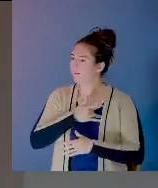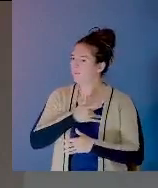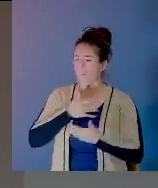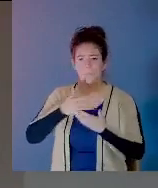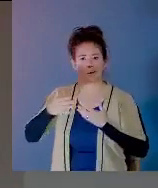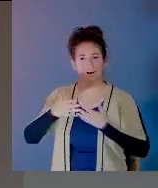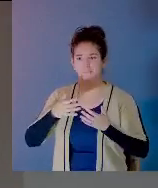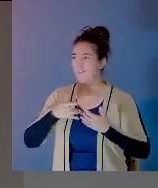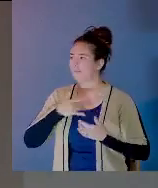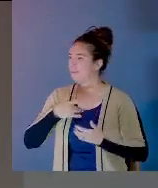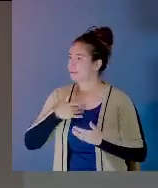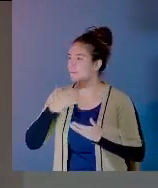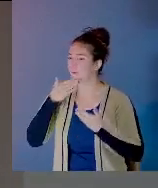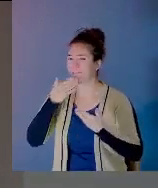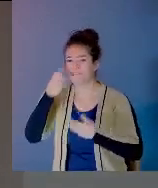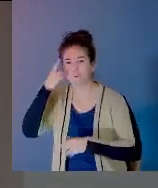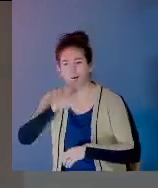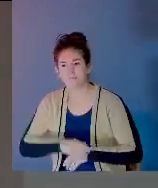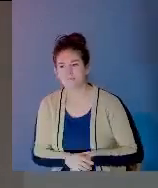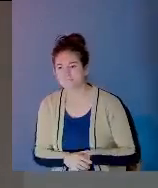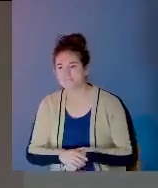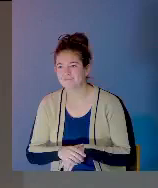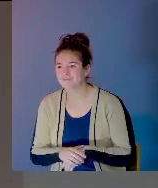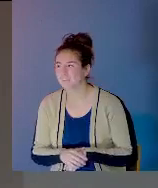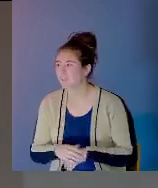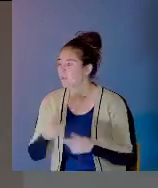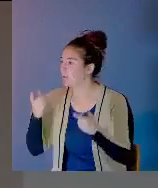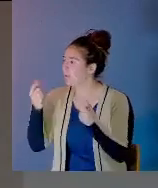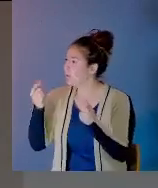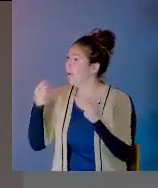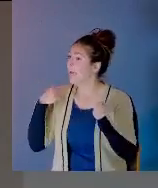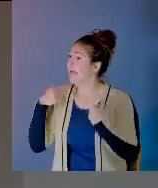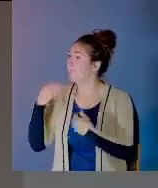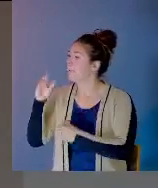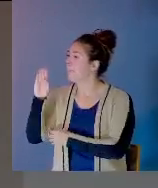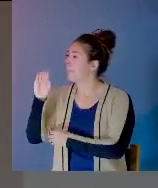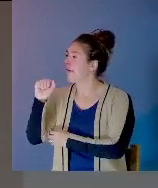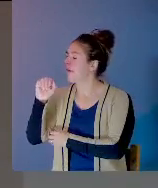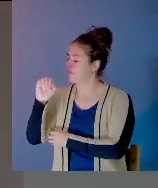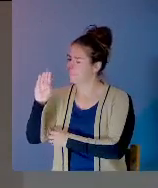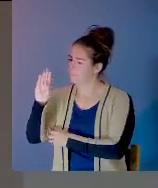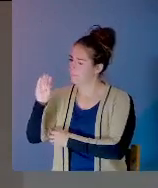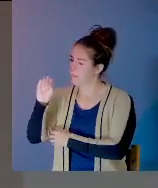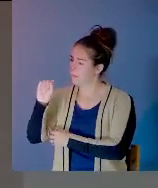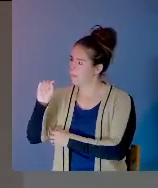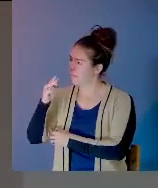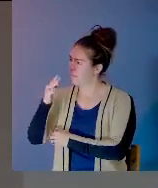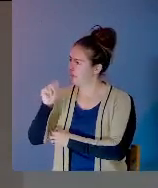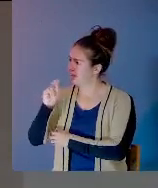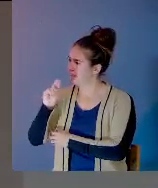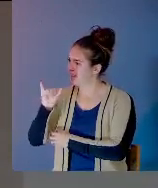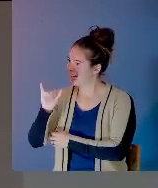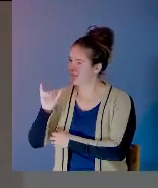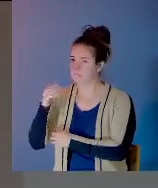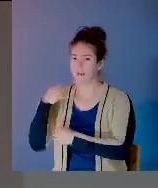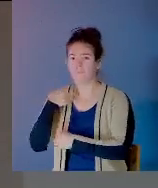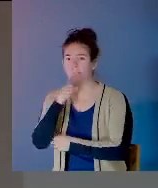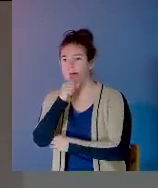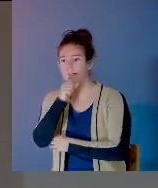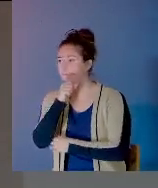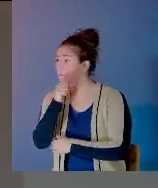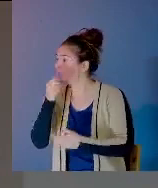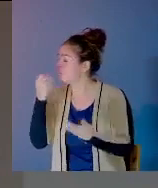we're gonna use Bethany's mic, and in a minute we're gonna invite whoever the Lord leads to be up here to come up here to